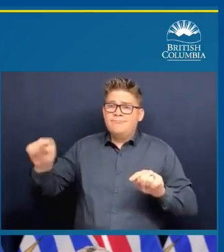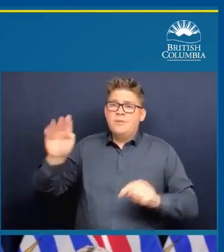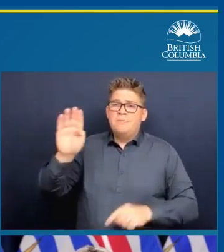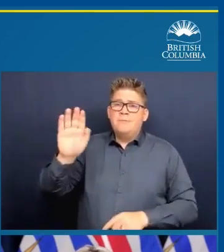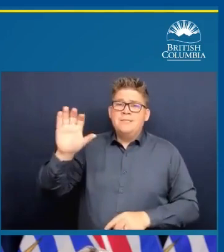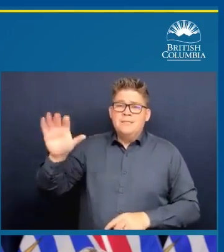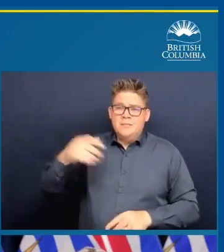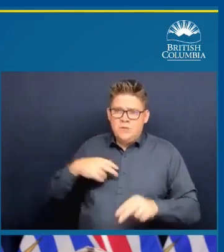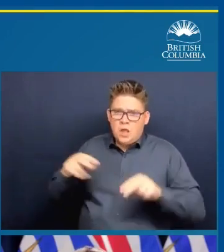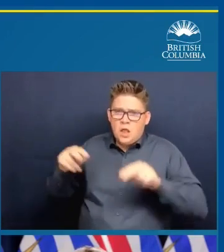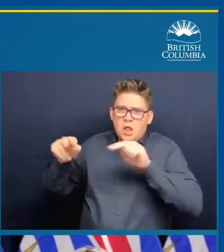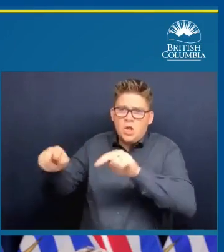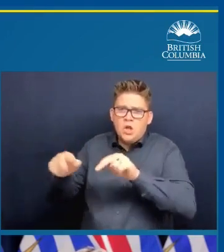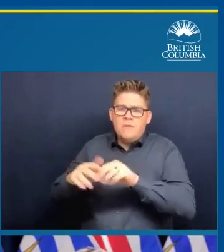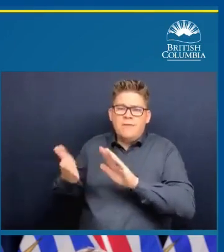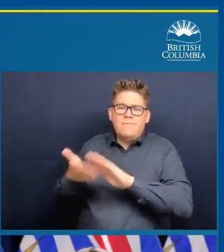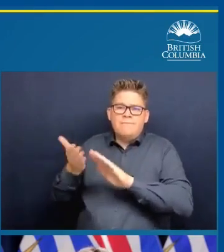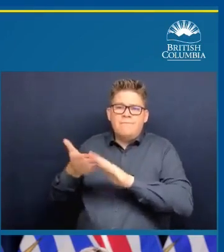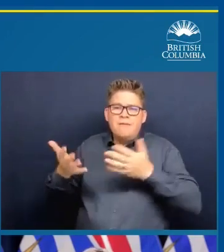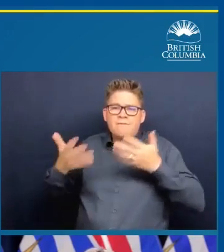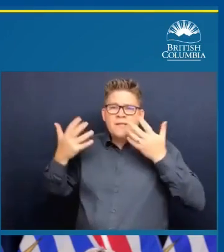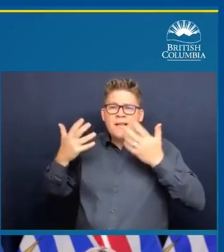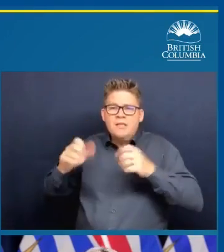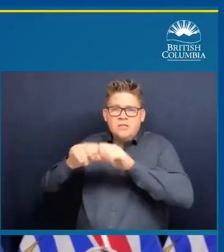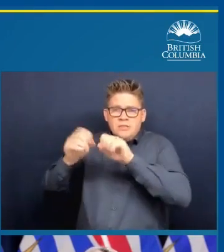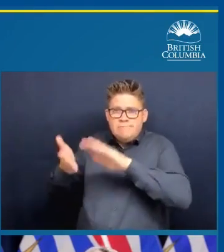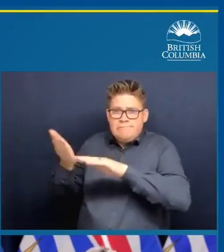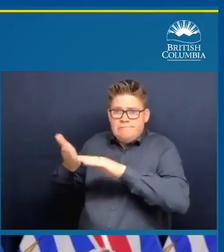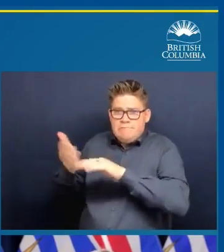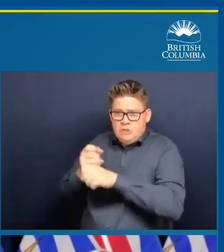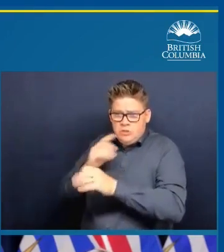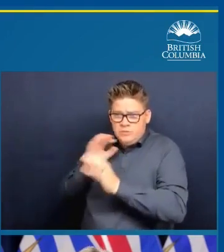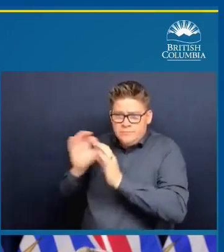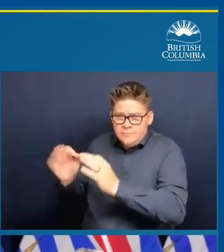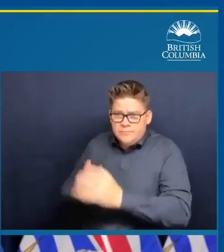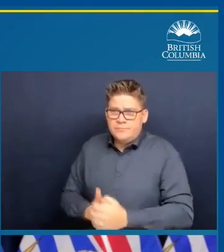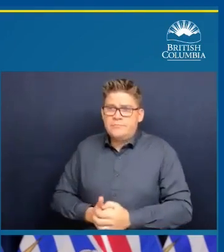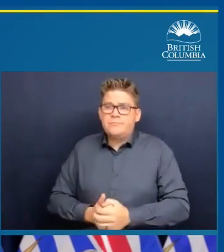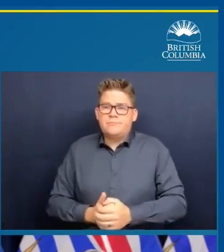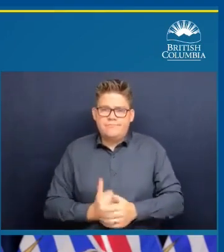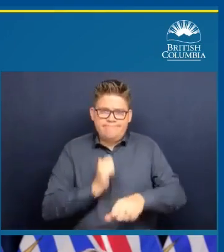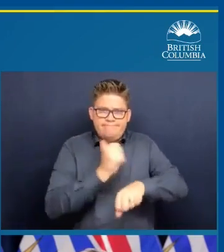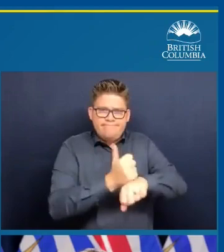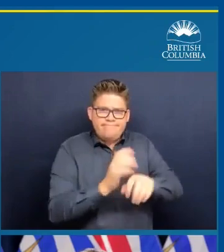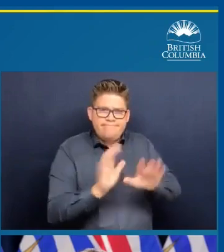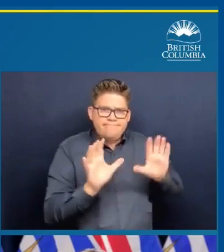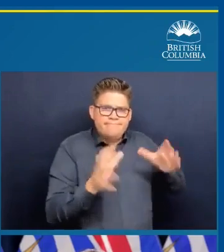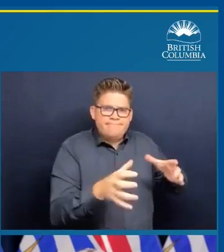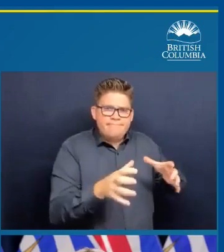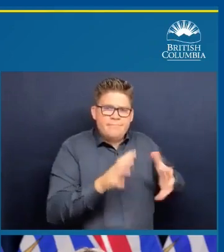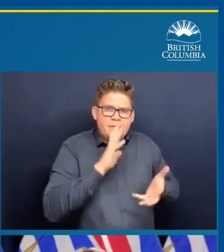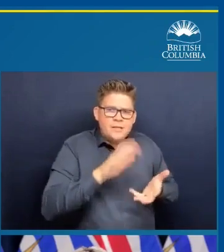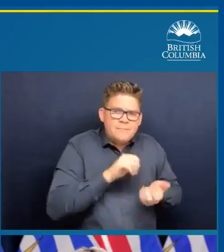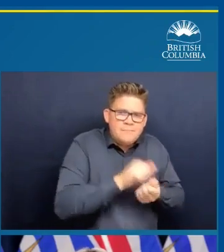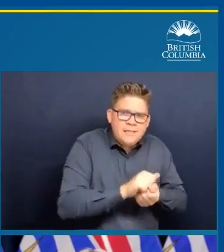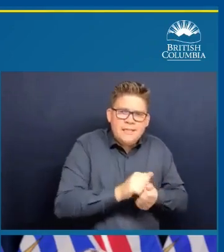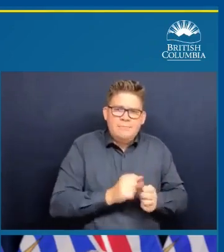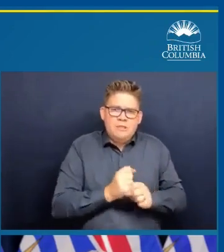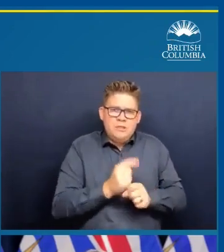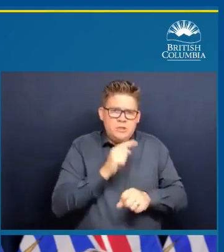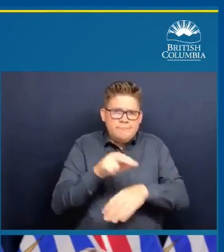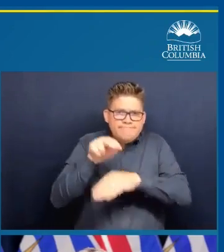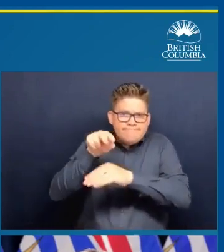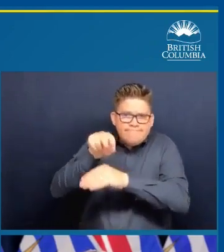is continuing to meet weekly to review what's happening in schools. We're monitoring absenteeism, and